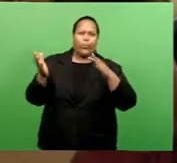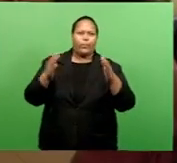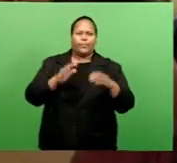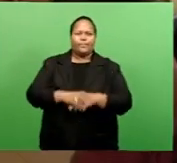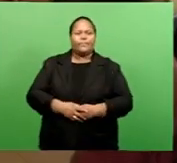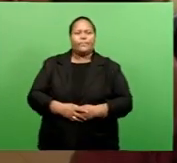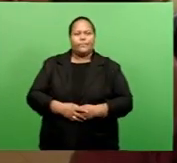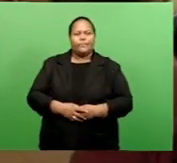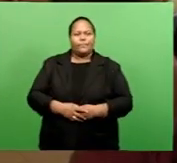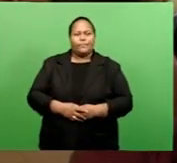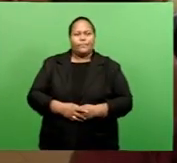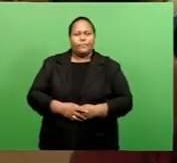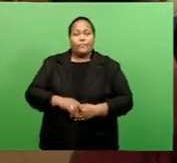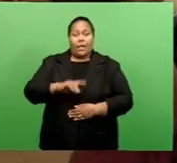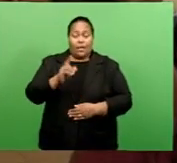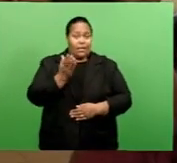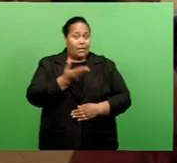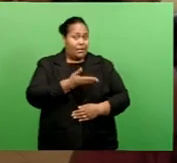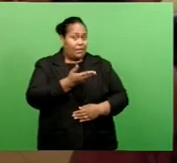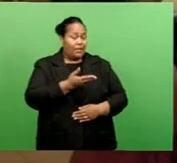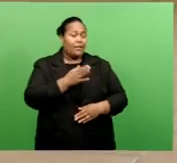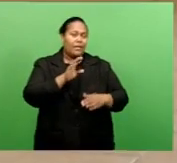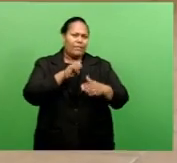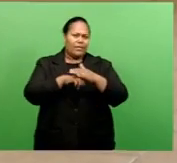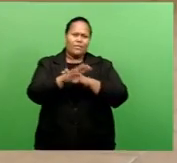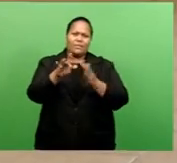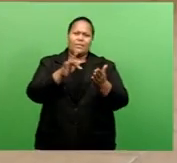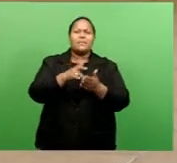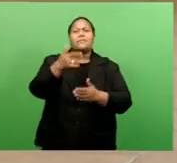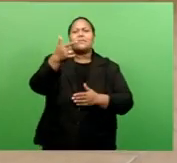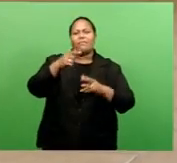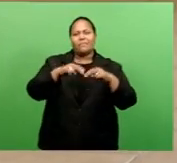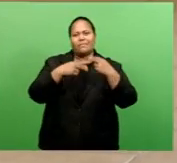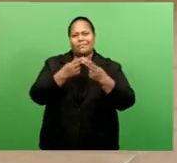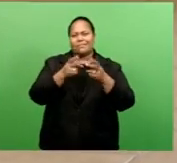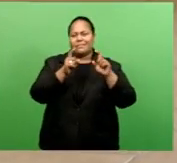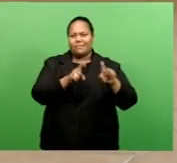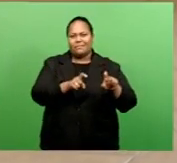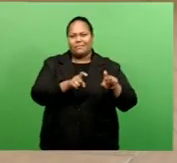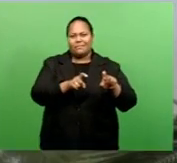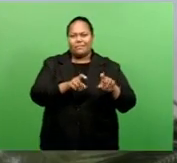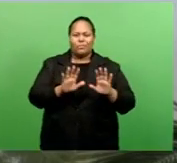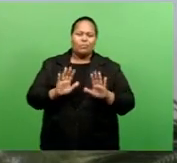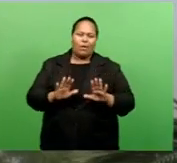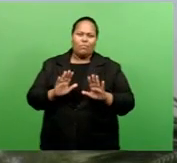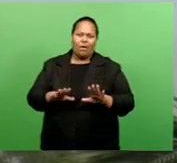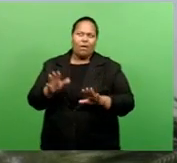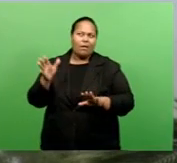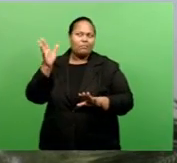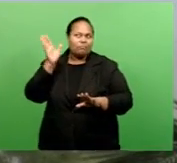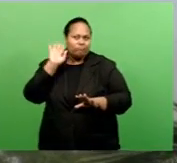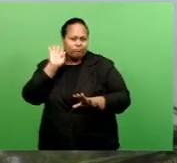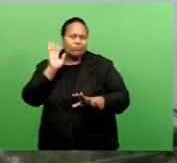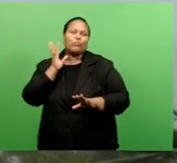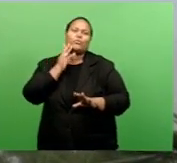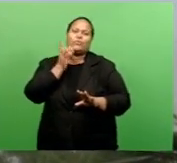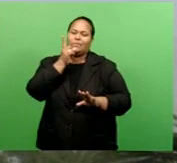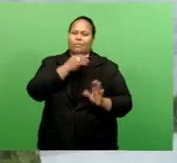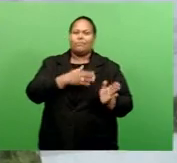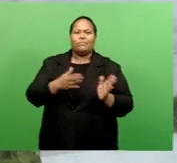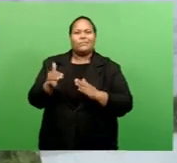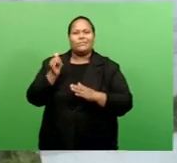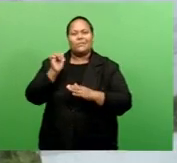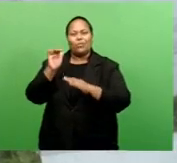At this evacuation center, 7 families are taking shelter, awaiting word on when they can move back home. Tavua